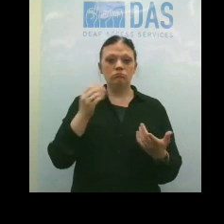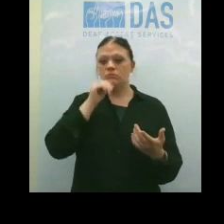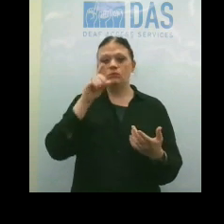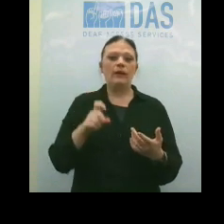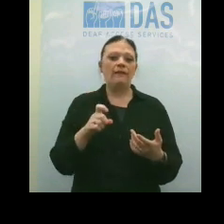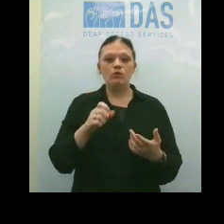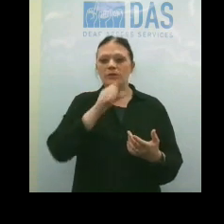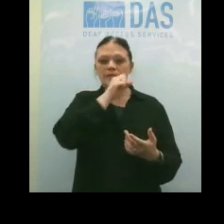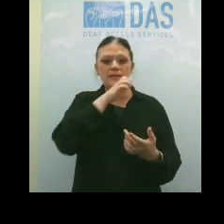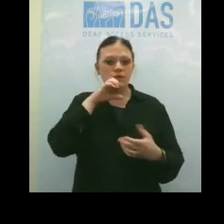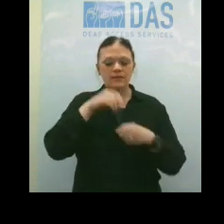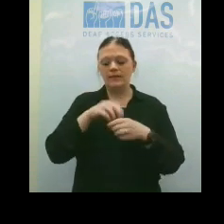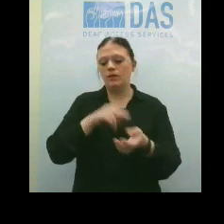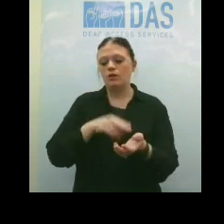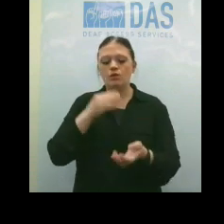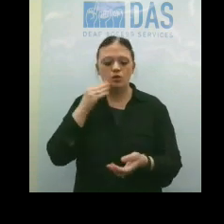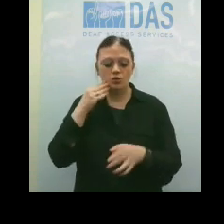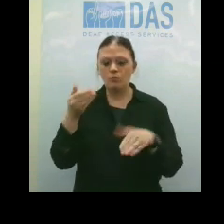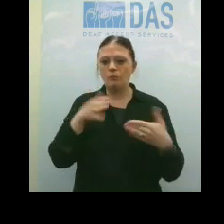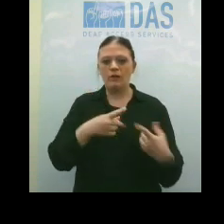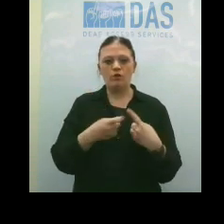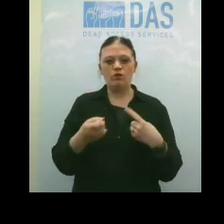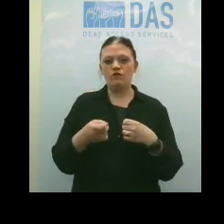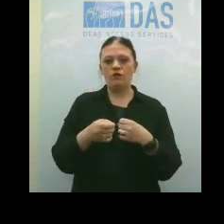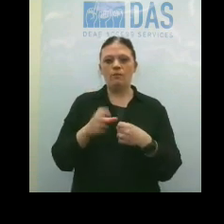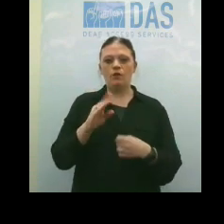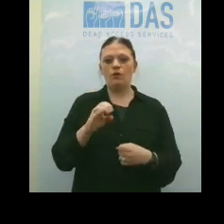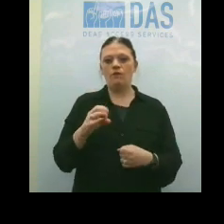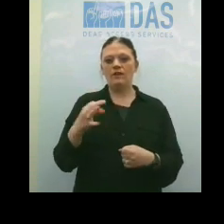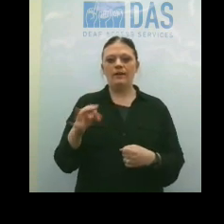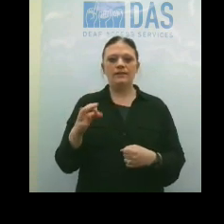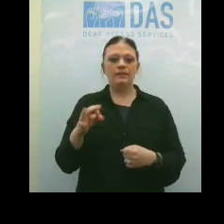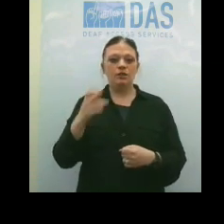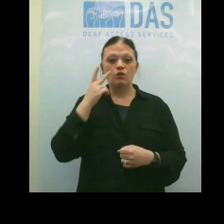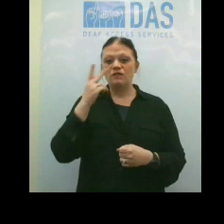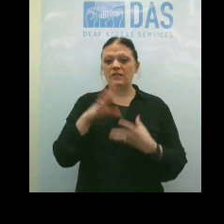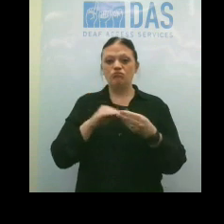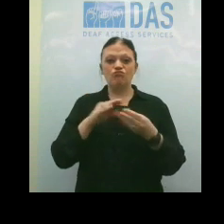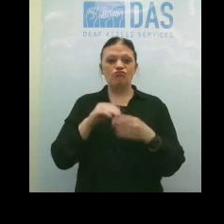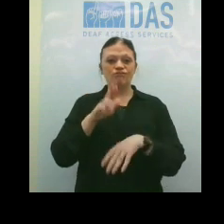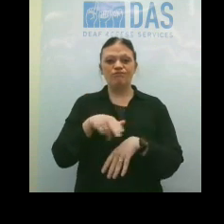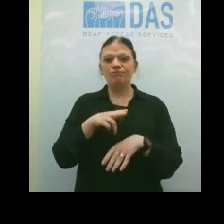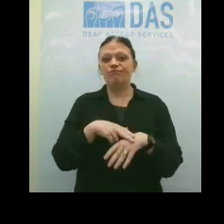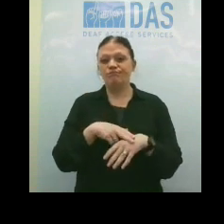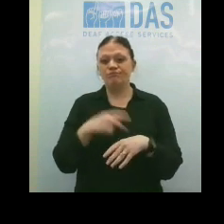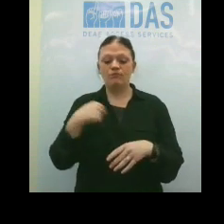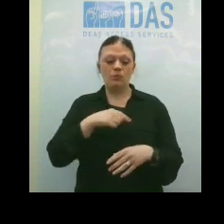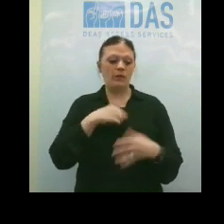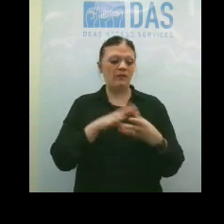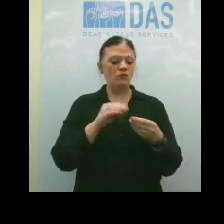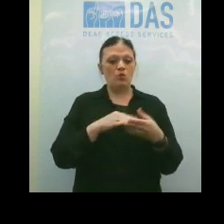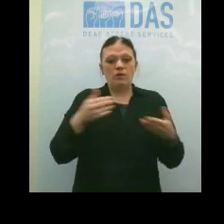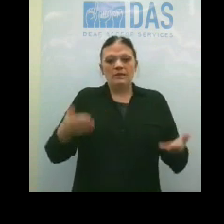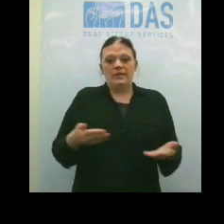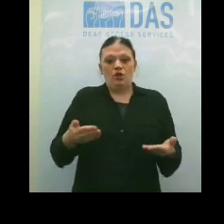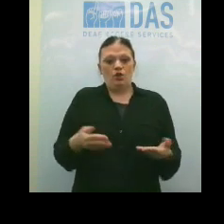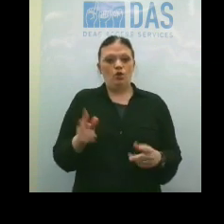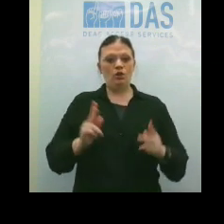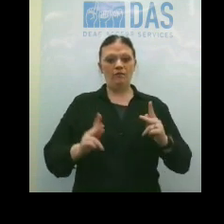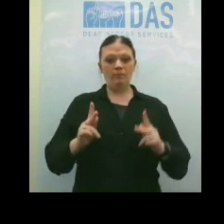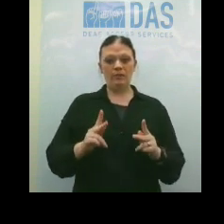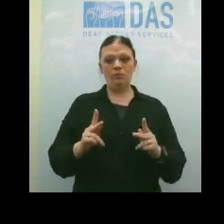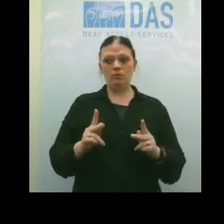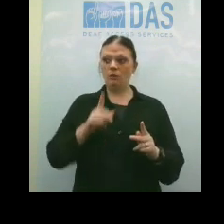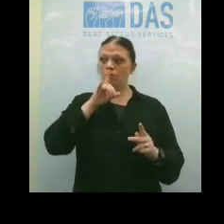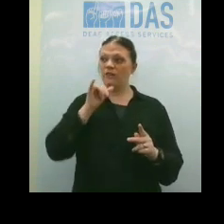have to be a senior in a nursing home to perish from COVID-19. We've all seen stories nationally about that, and we have stories in our own backyard of individuals who were